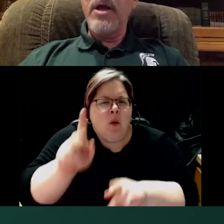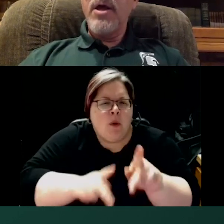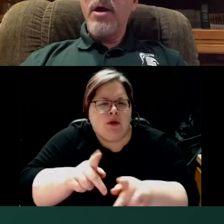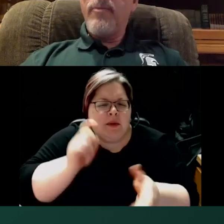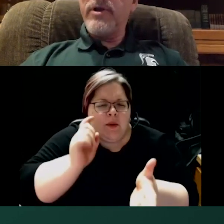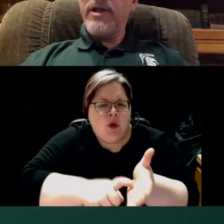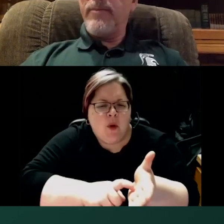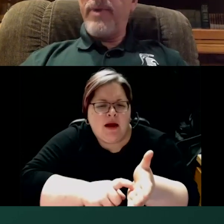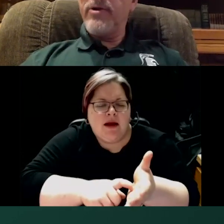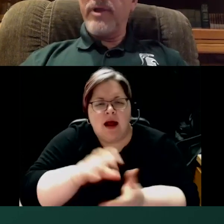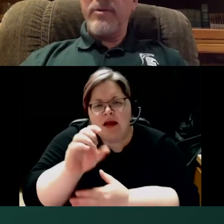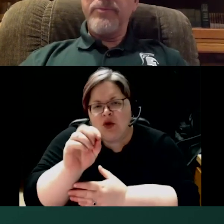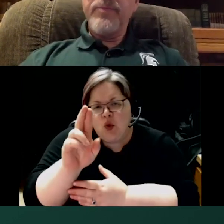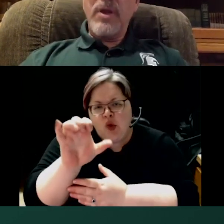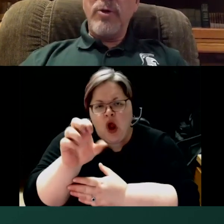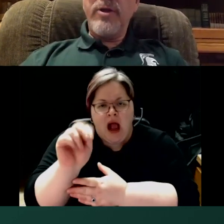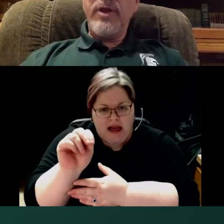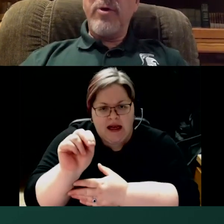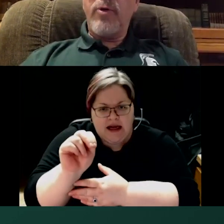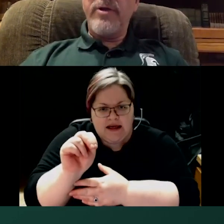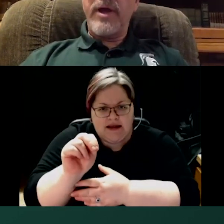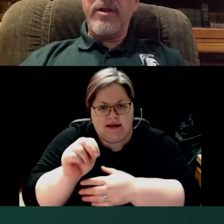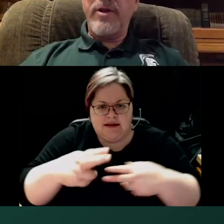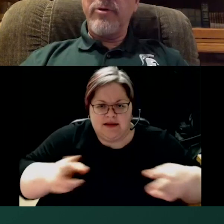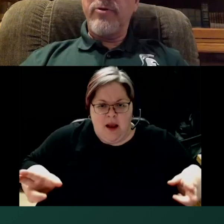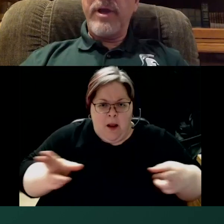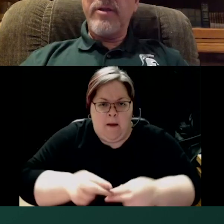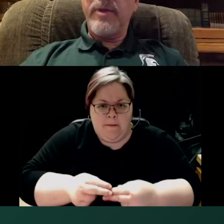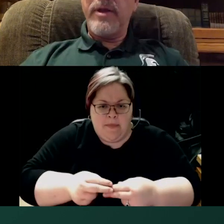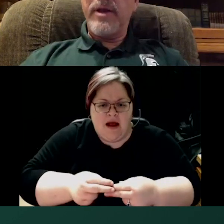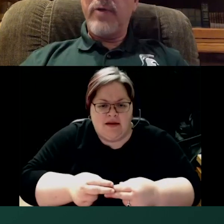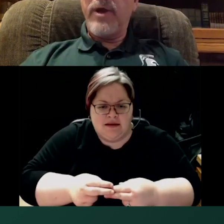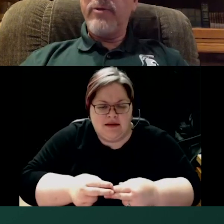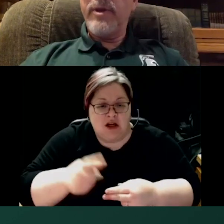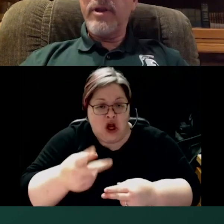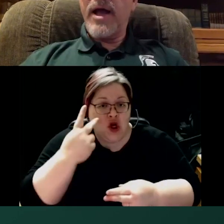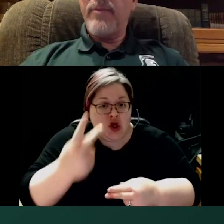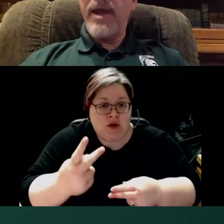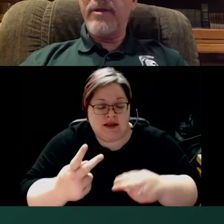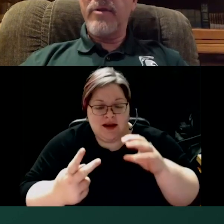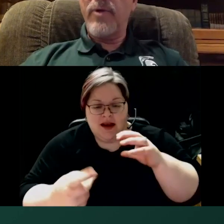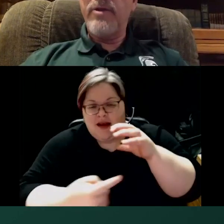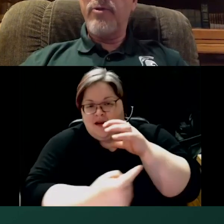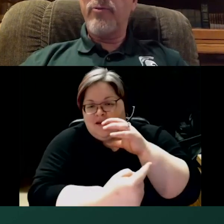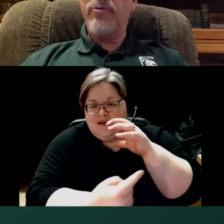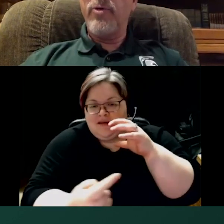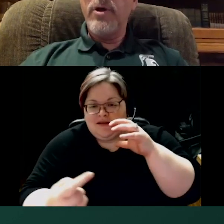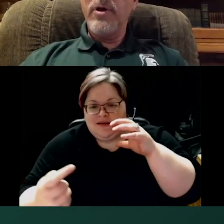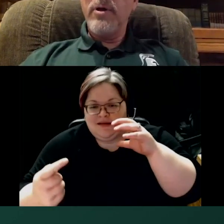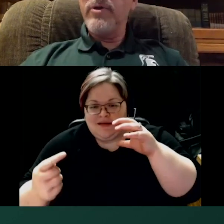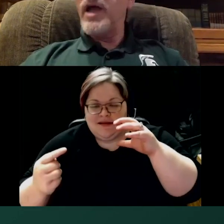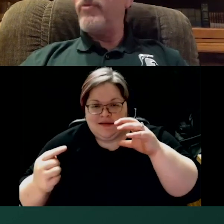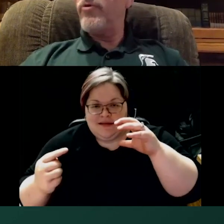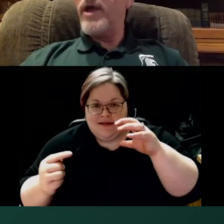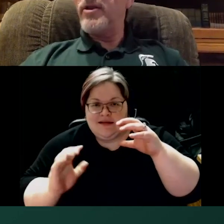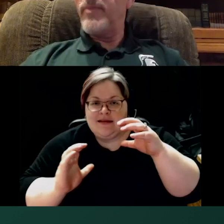that. But a better reason, look at the equator at 0 degrees. The equator in the sky passes right through